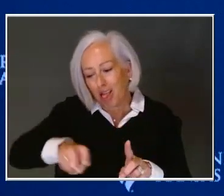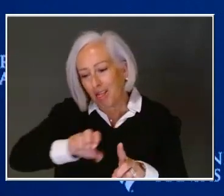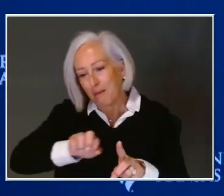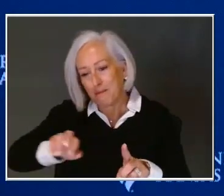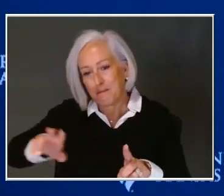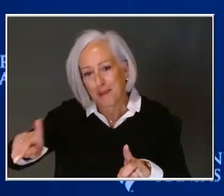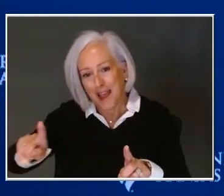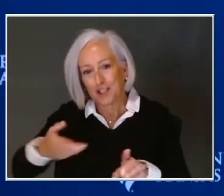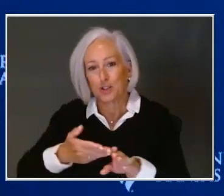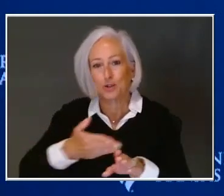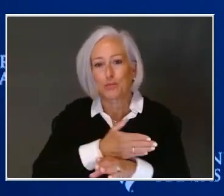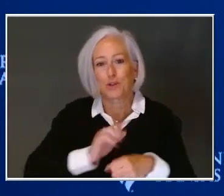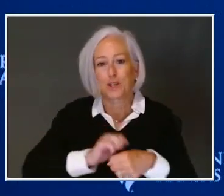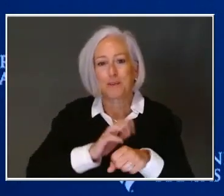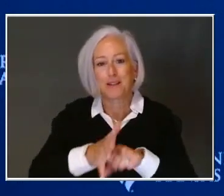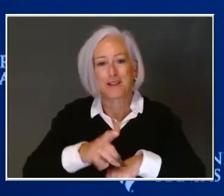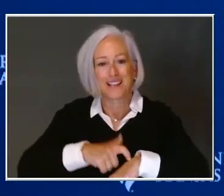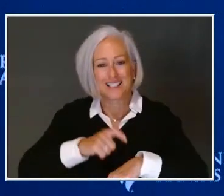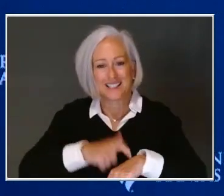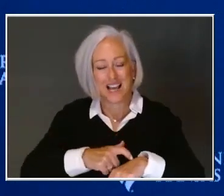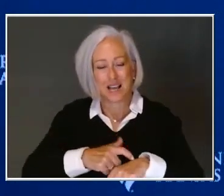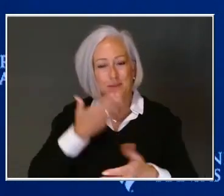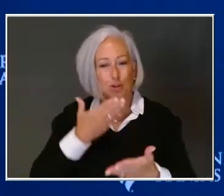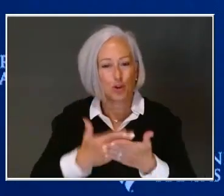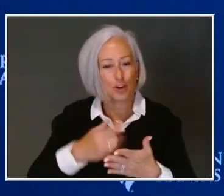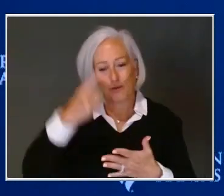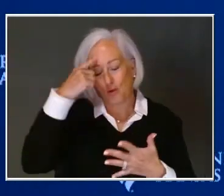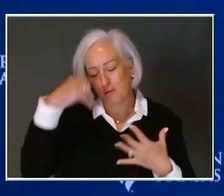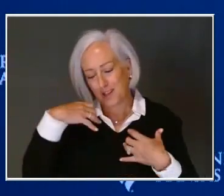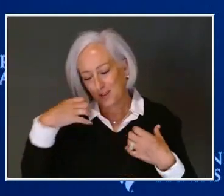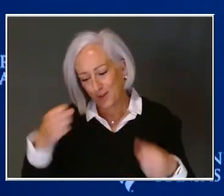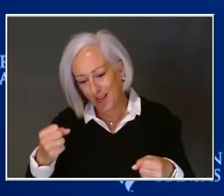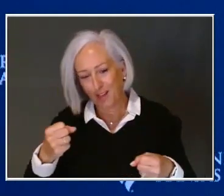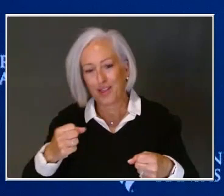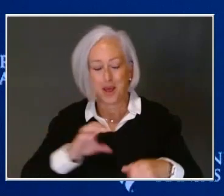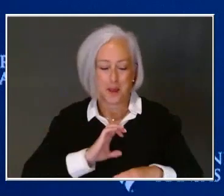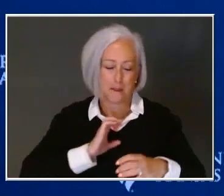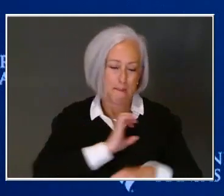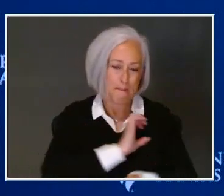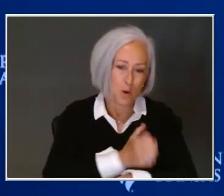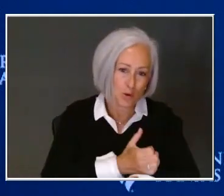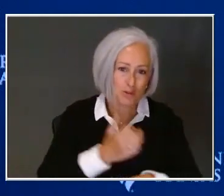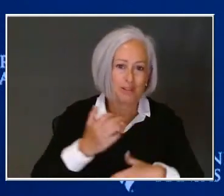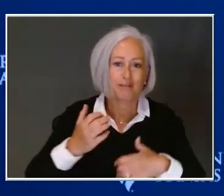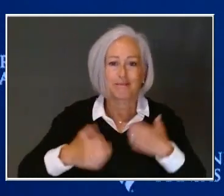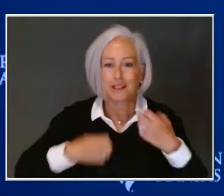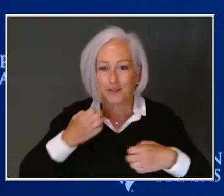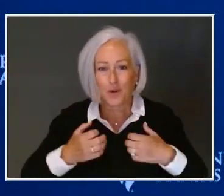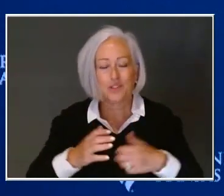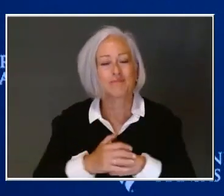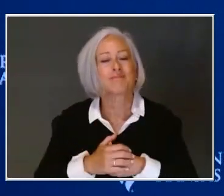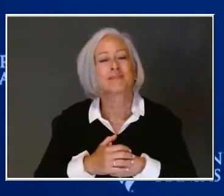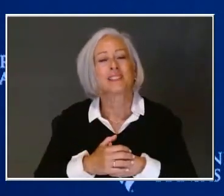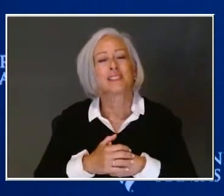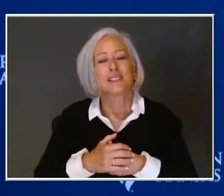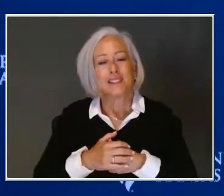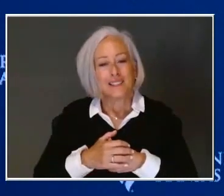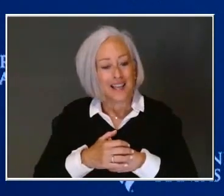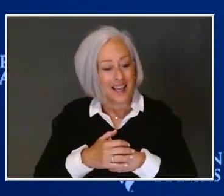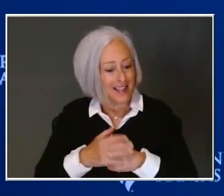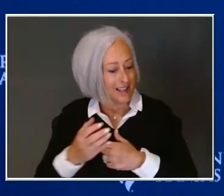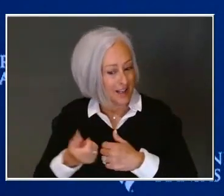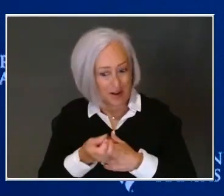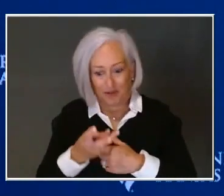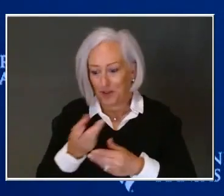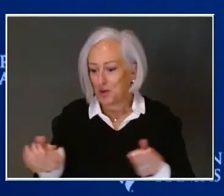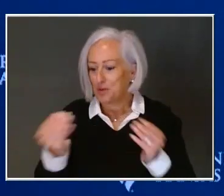mentally, emotionally. This is just one more of those steps, and I think in the next couple days here we'll have more steps that are just going to